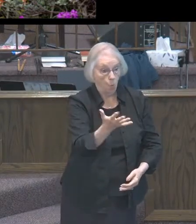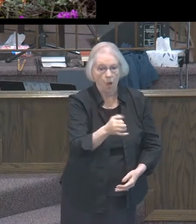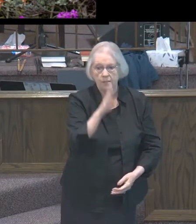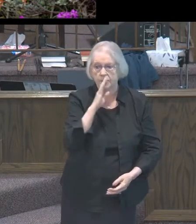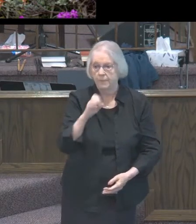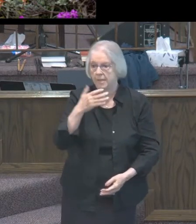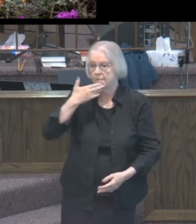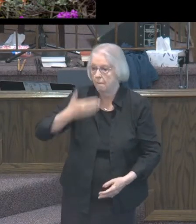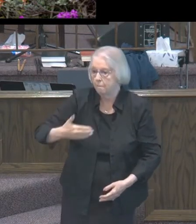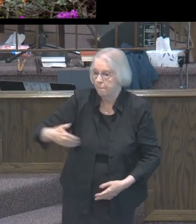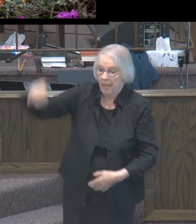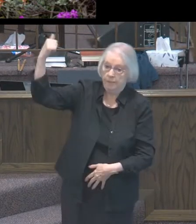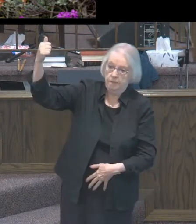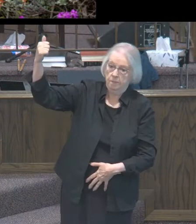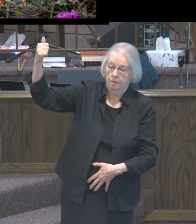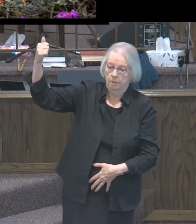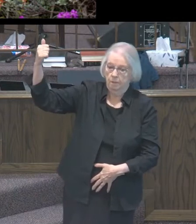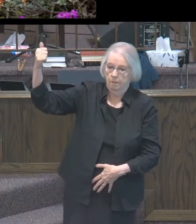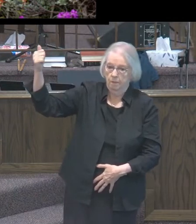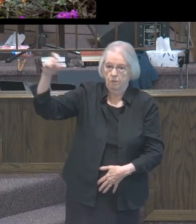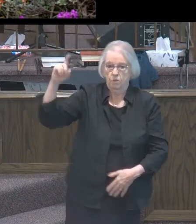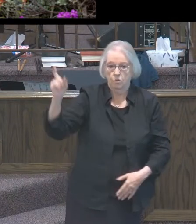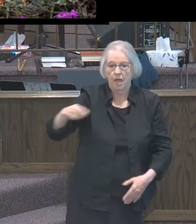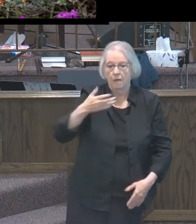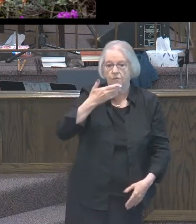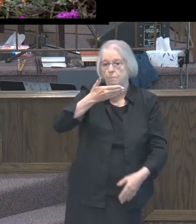best, you got to do better